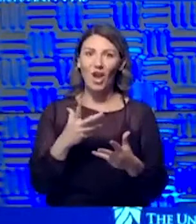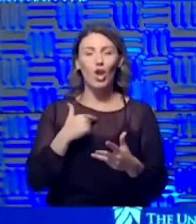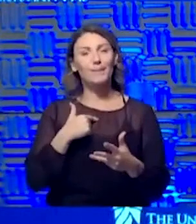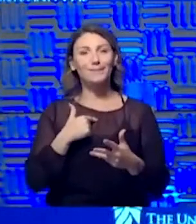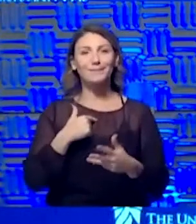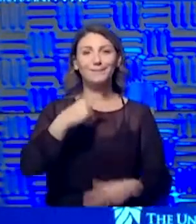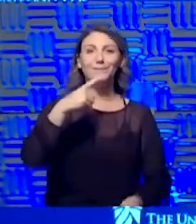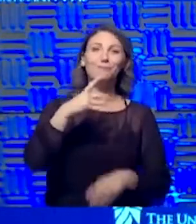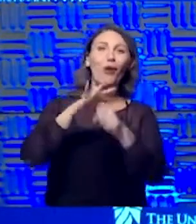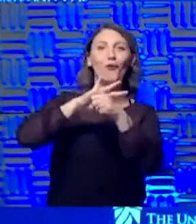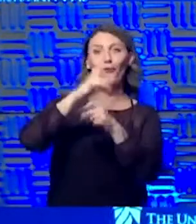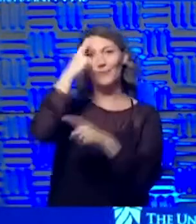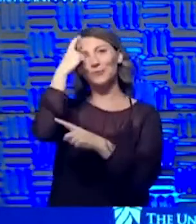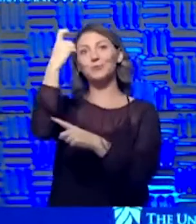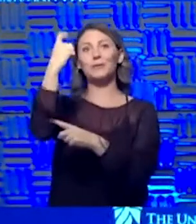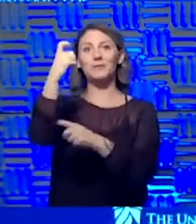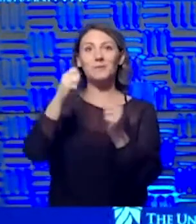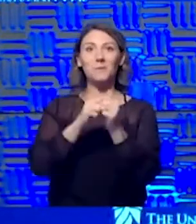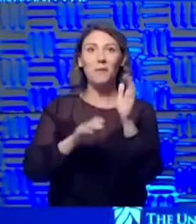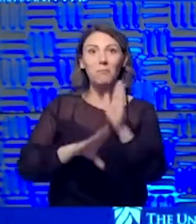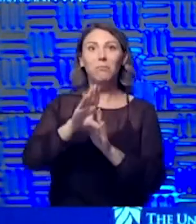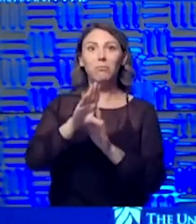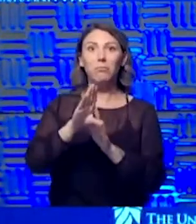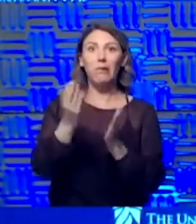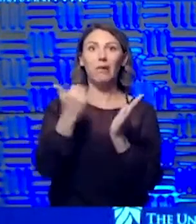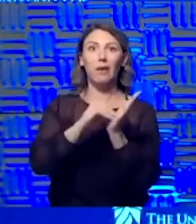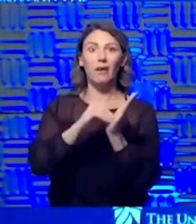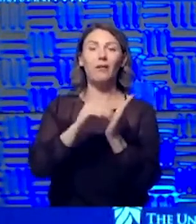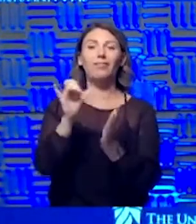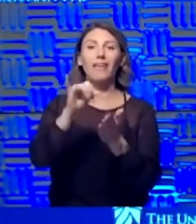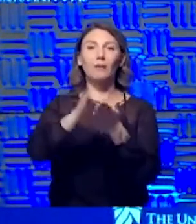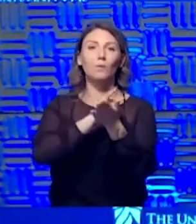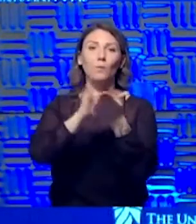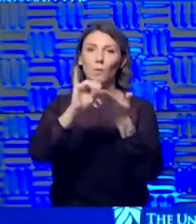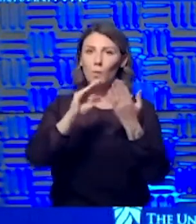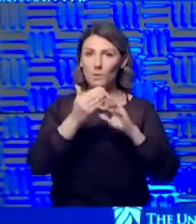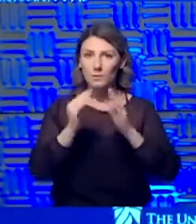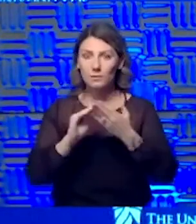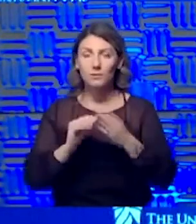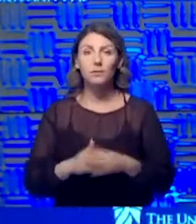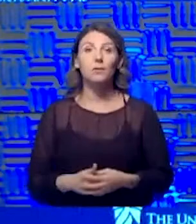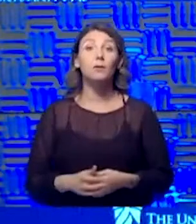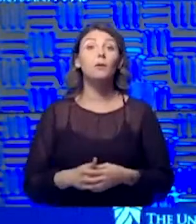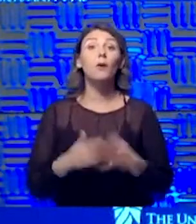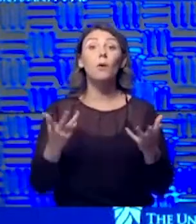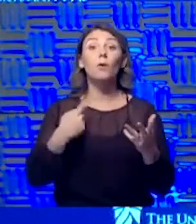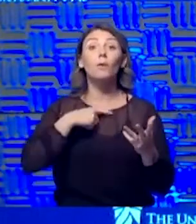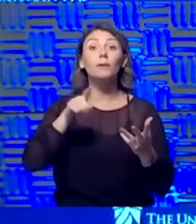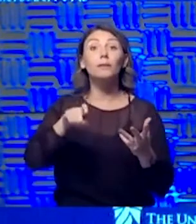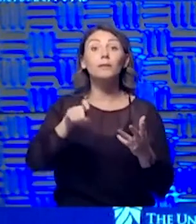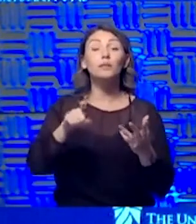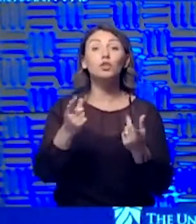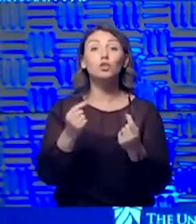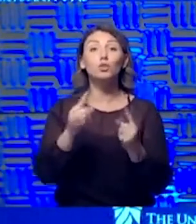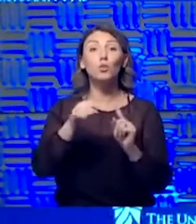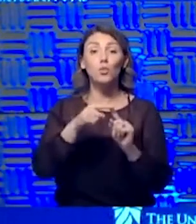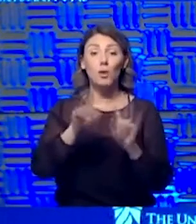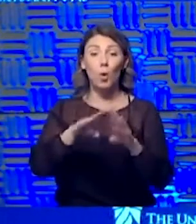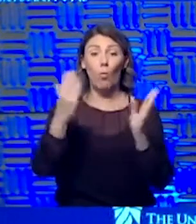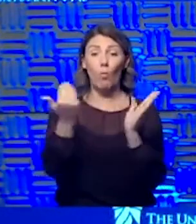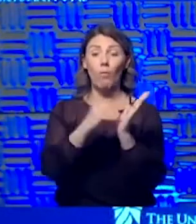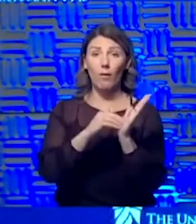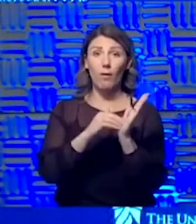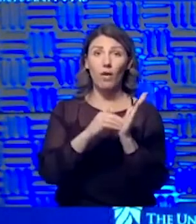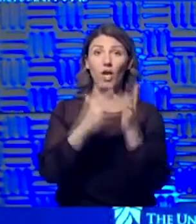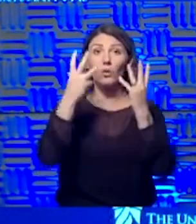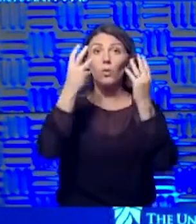a surge that will be like what we saw in New York City. What we have to do when we reopen is to go out